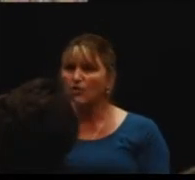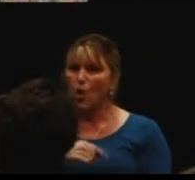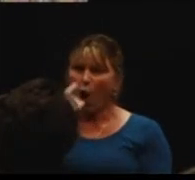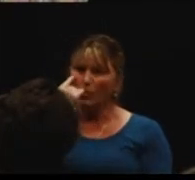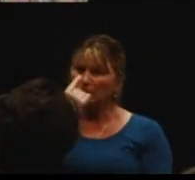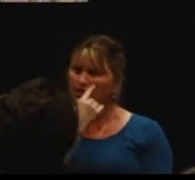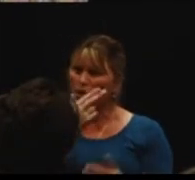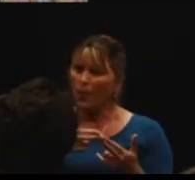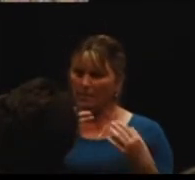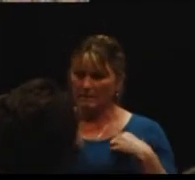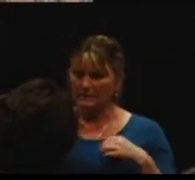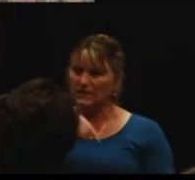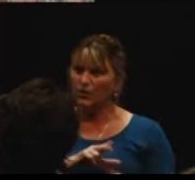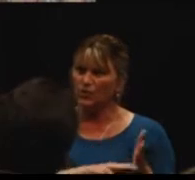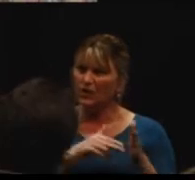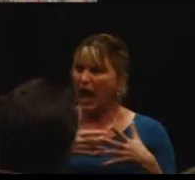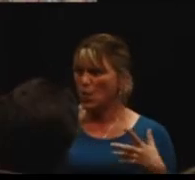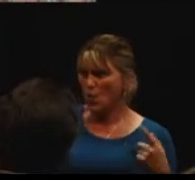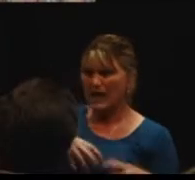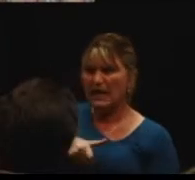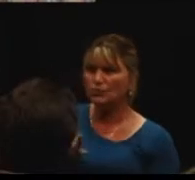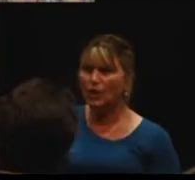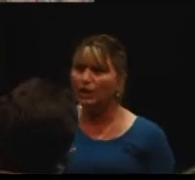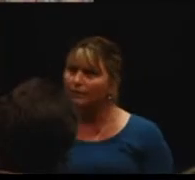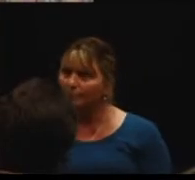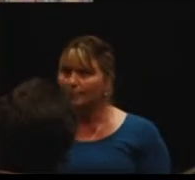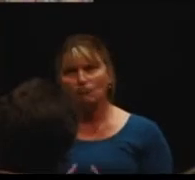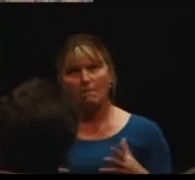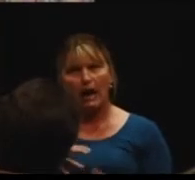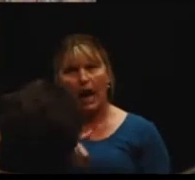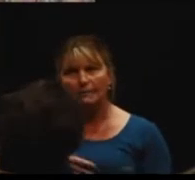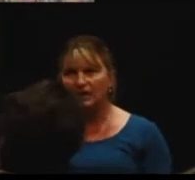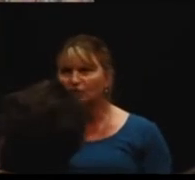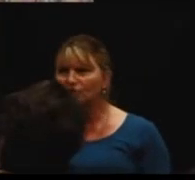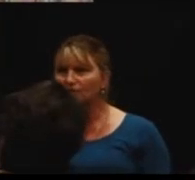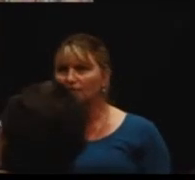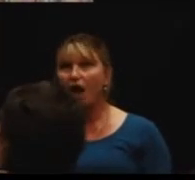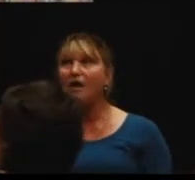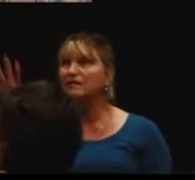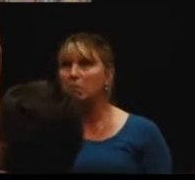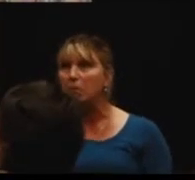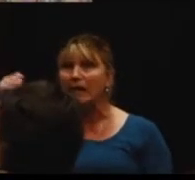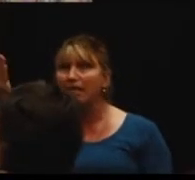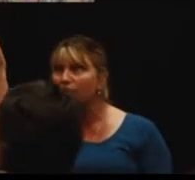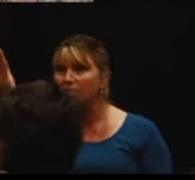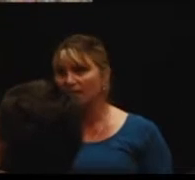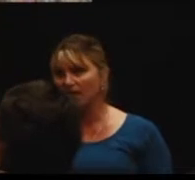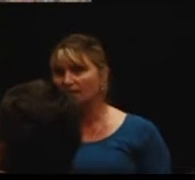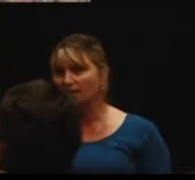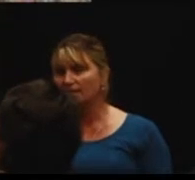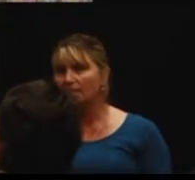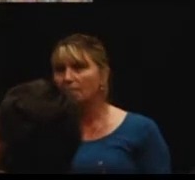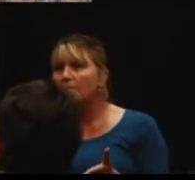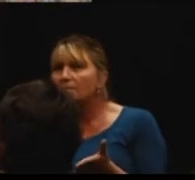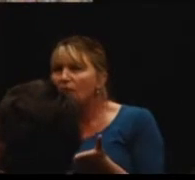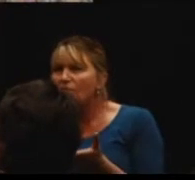going to adapt to that? I'd say it's a pretty big adaptation, and I'm just picking that out of thin air. But I guess I'm pretty